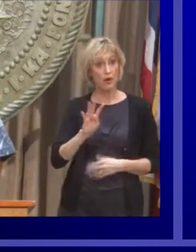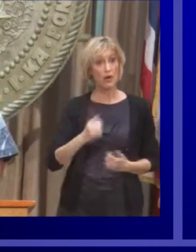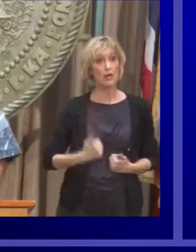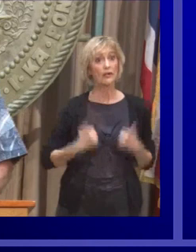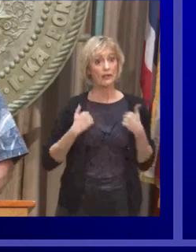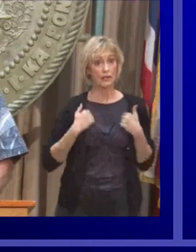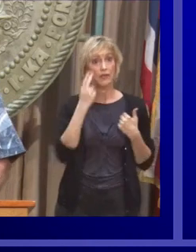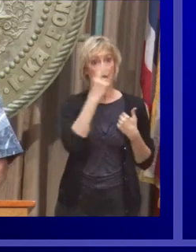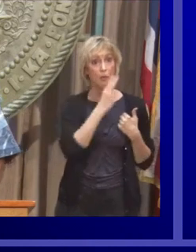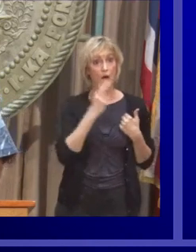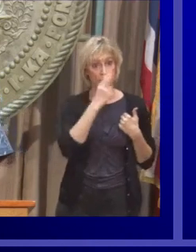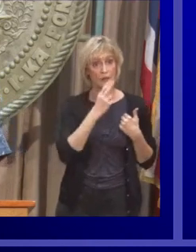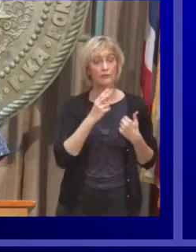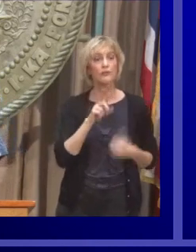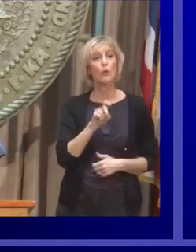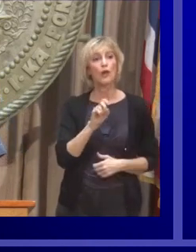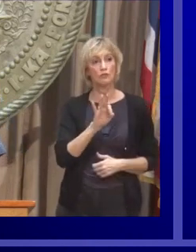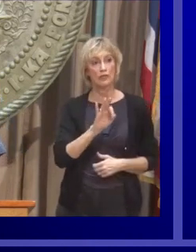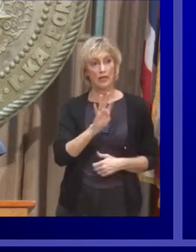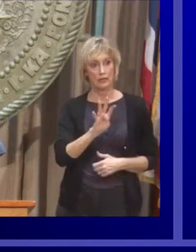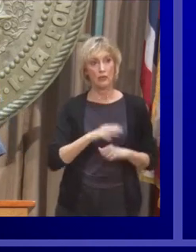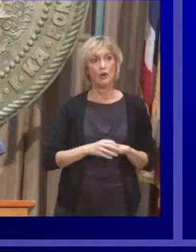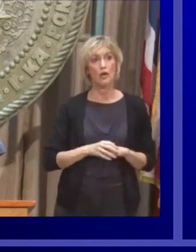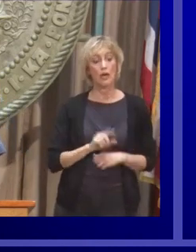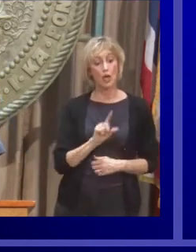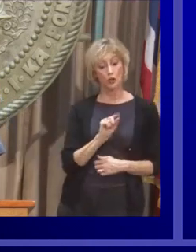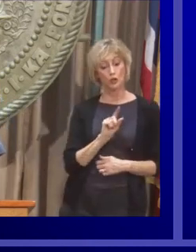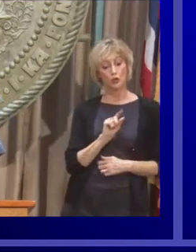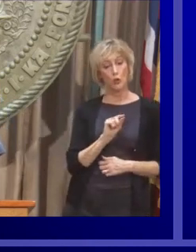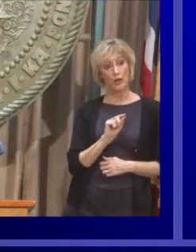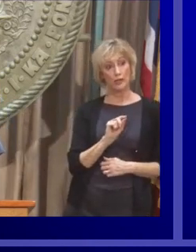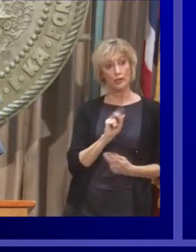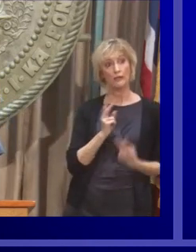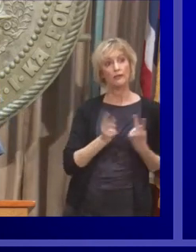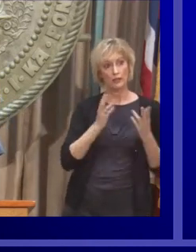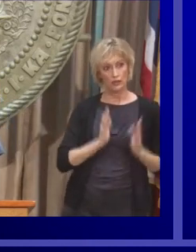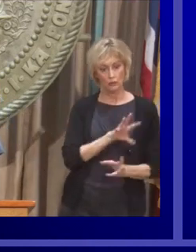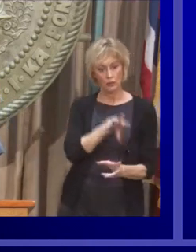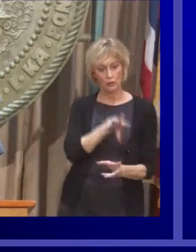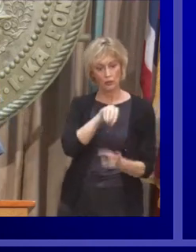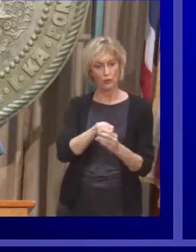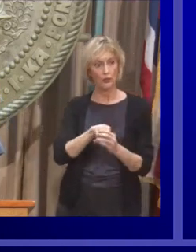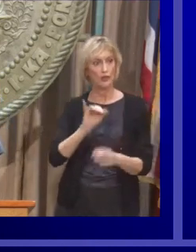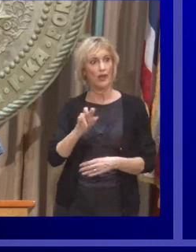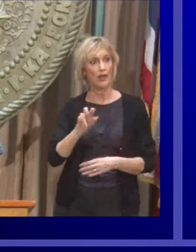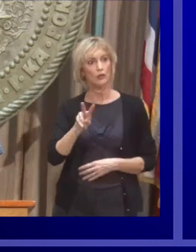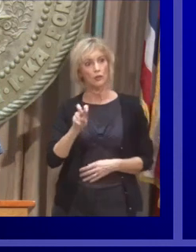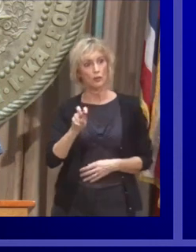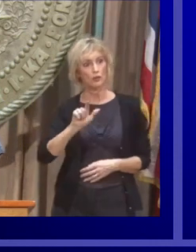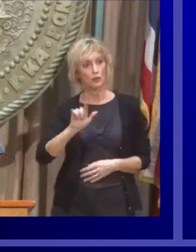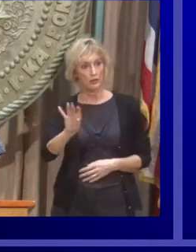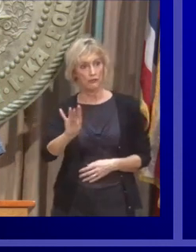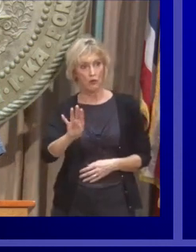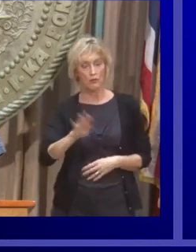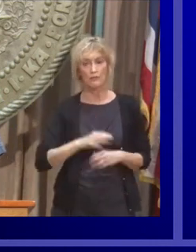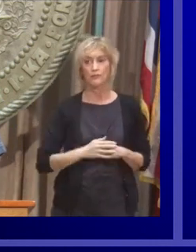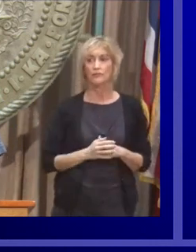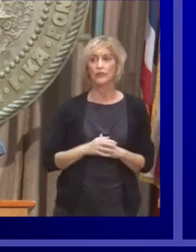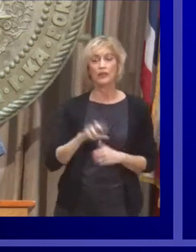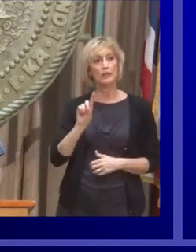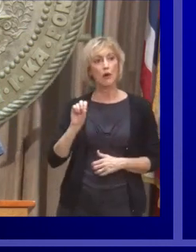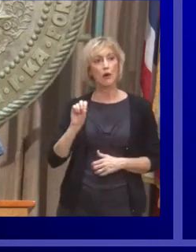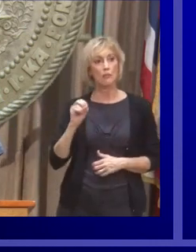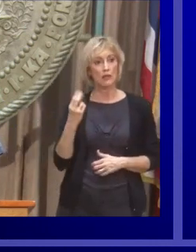Hawaii, and there were 20 visitors among that total of 224. Department of Health is continuing to